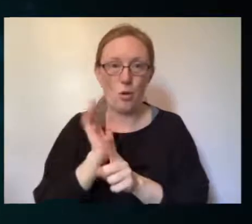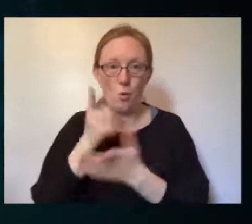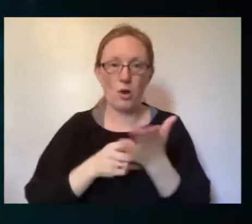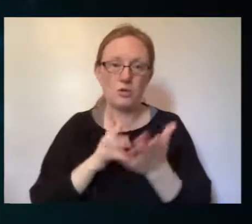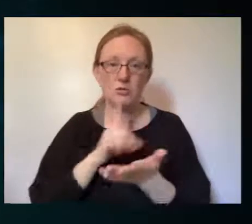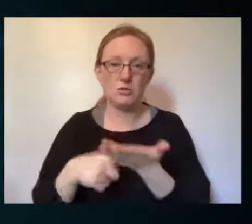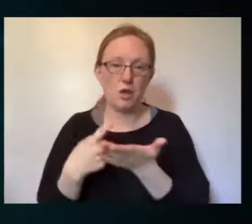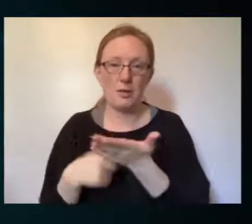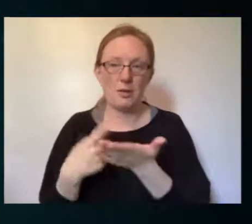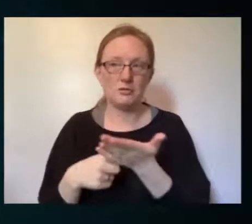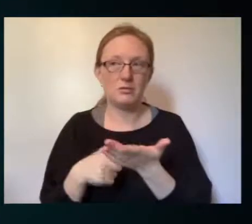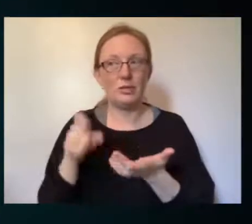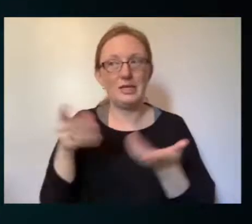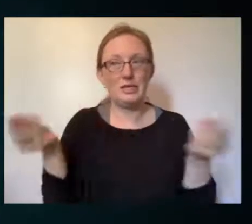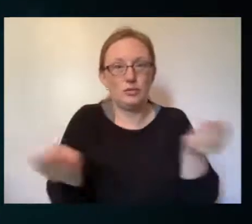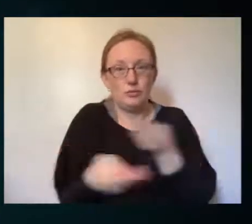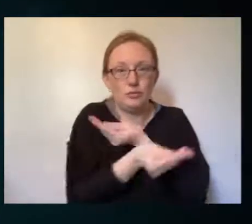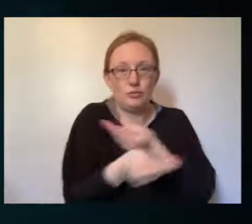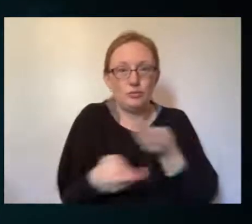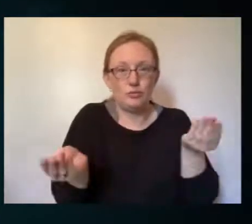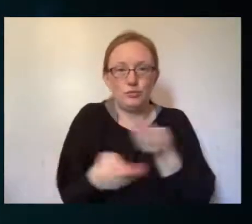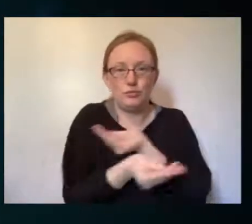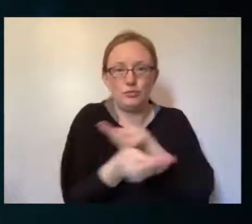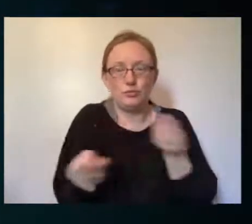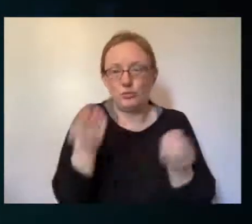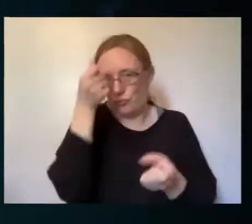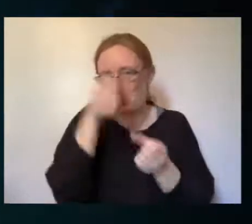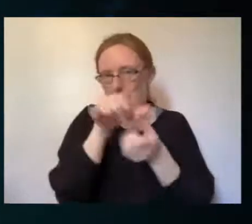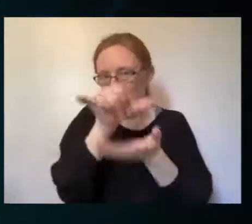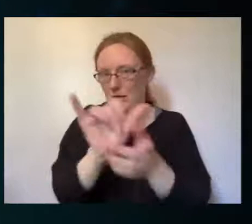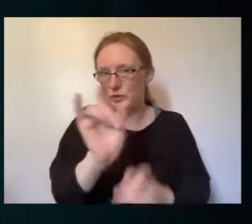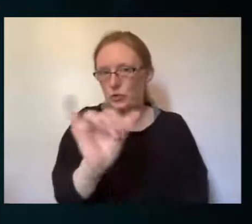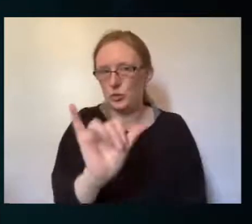always going to be that kind of give and take, I think. So.